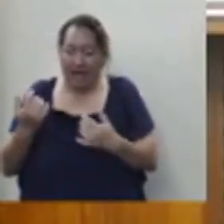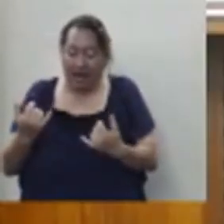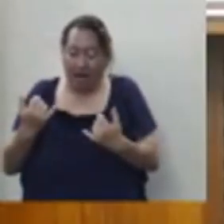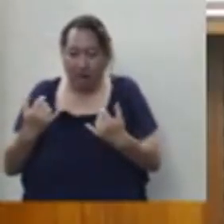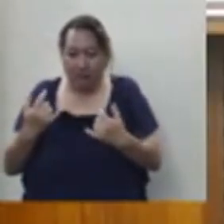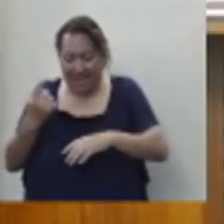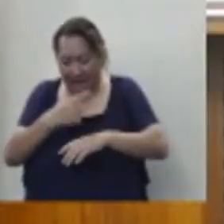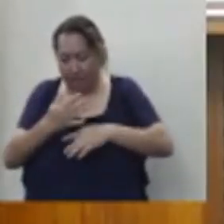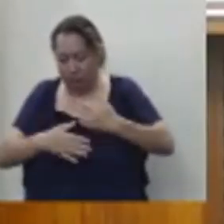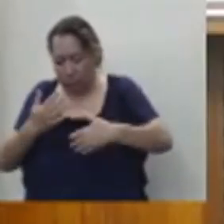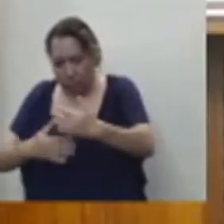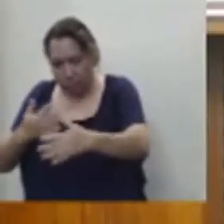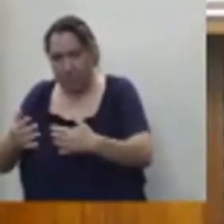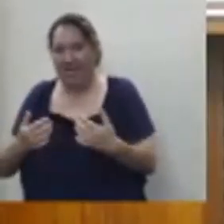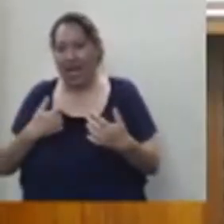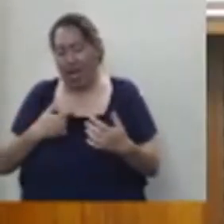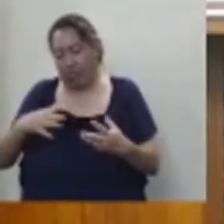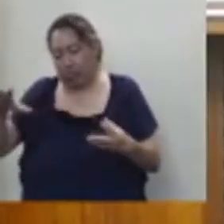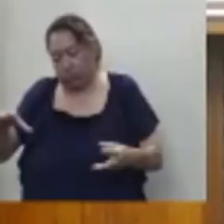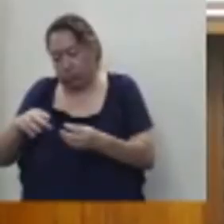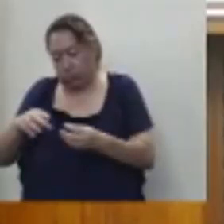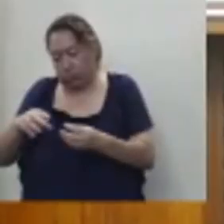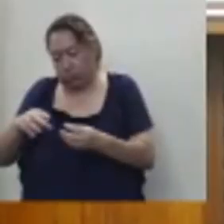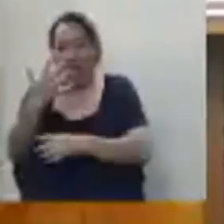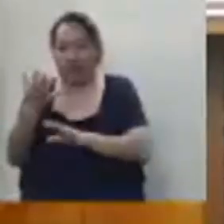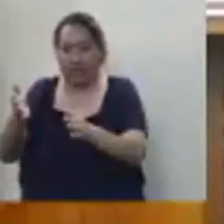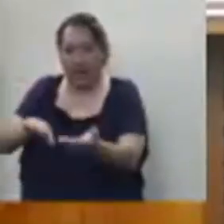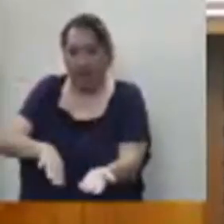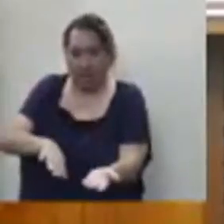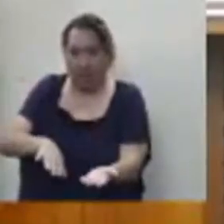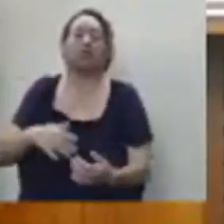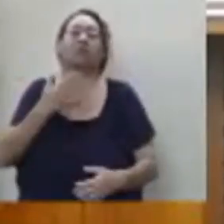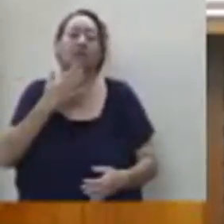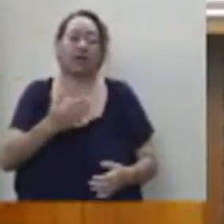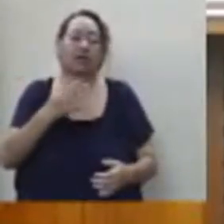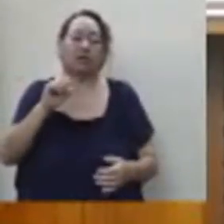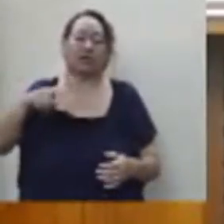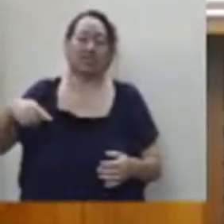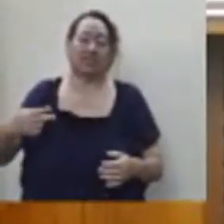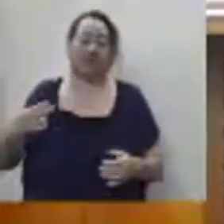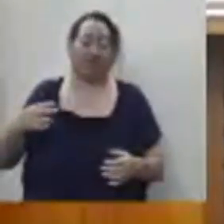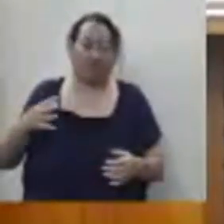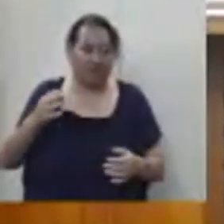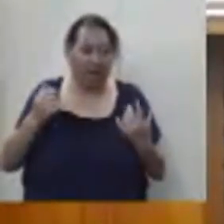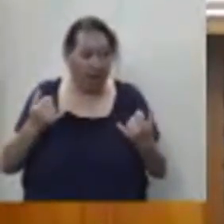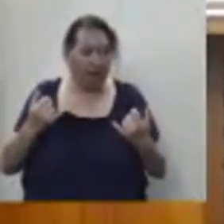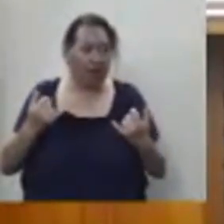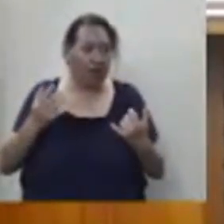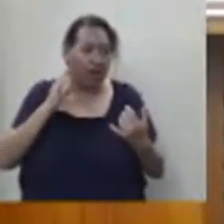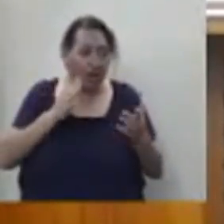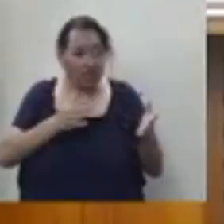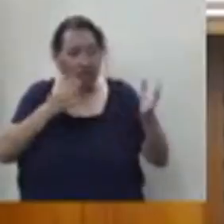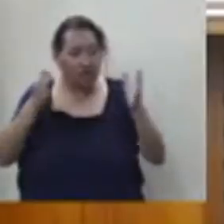to total 5 deaths as we speak. Thank you, Stephanie. We'll go on to the next. The next is our cases